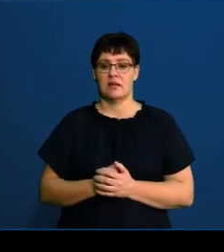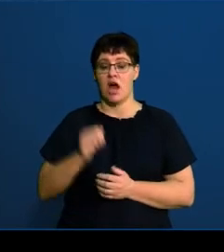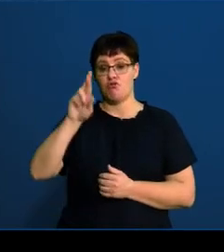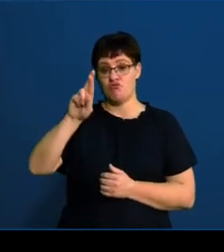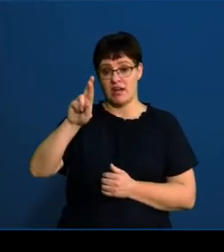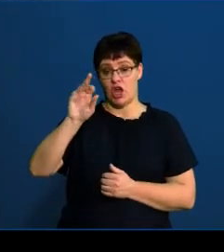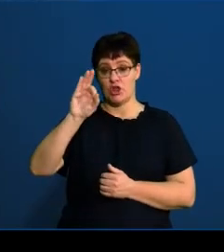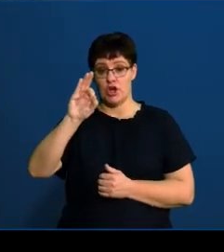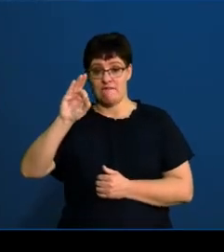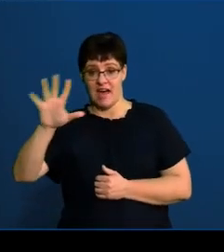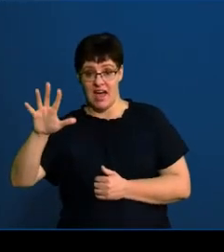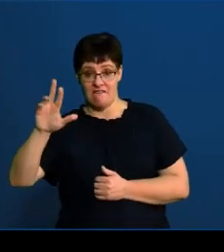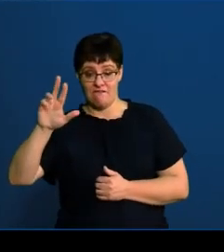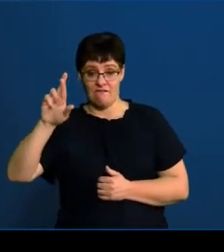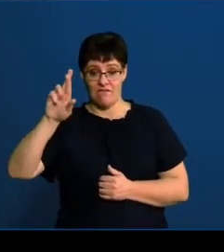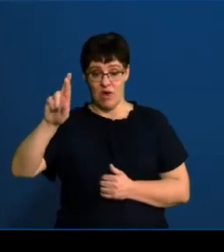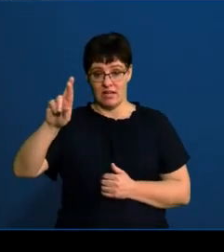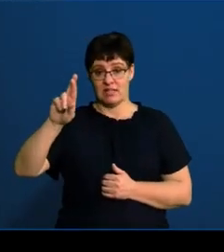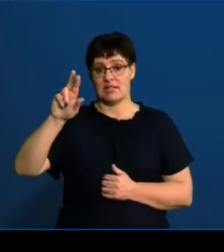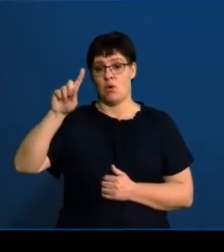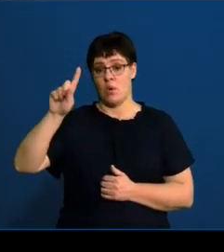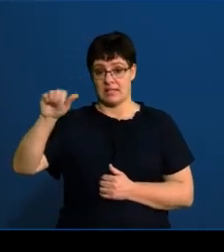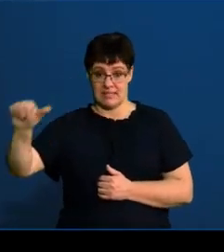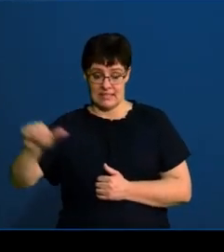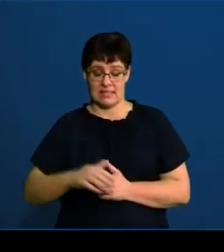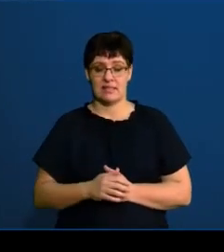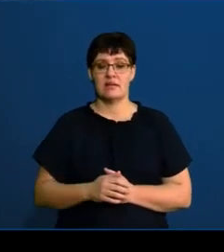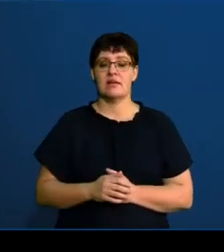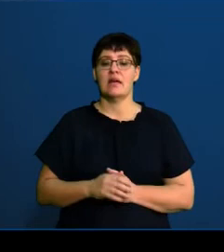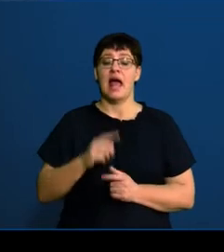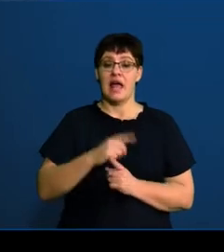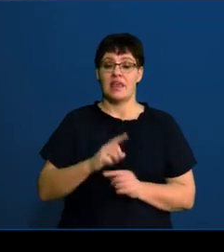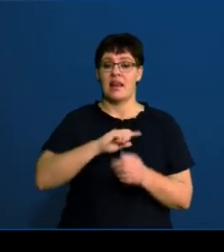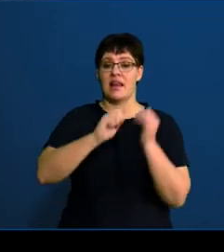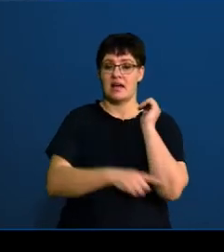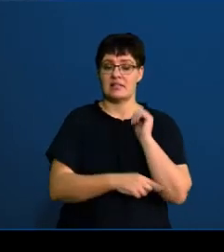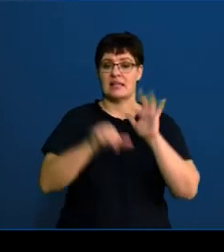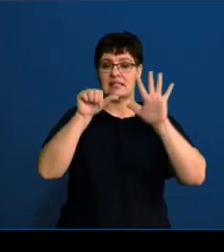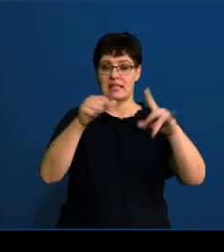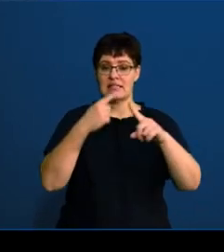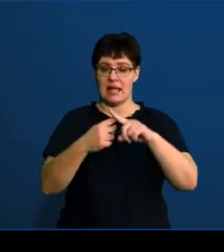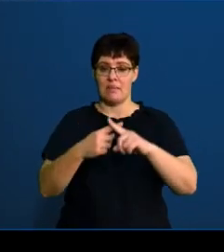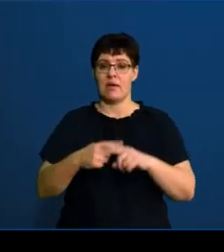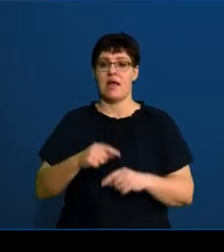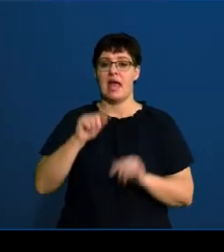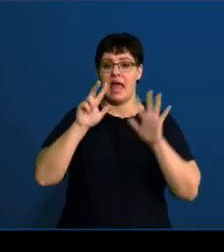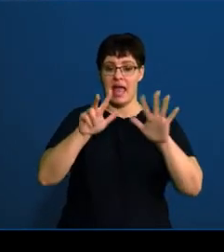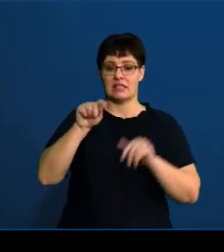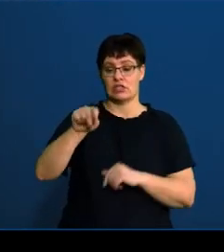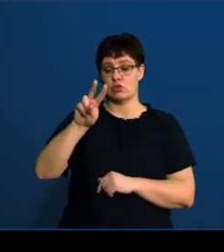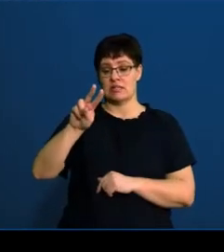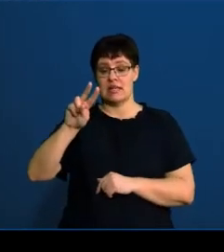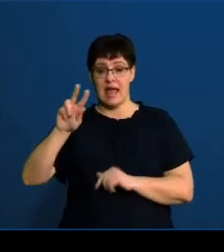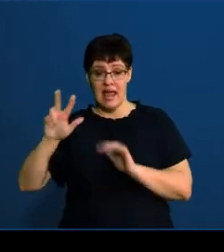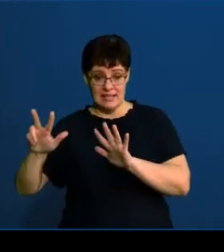35 Rand 16. And then finally 6 times my 8 Rand 28. And that